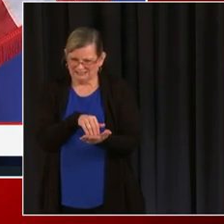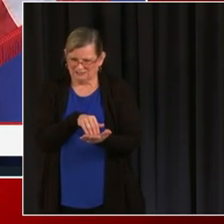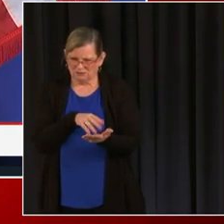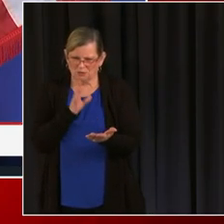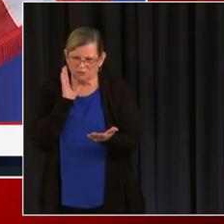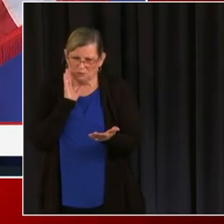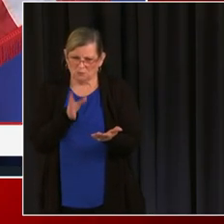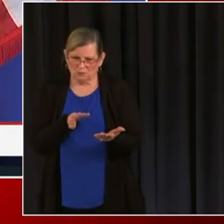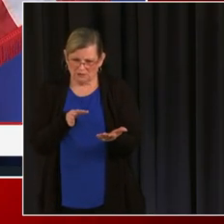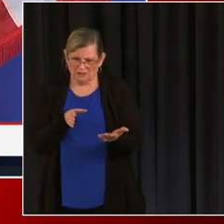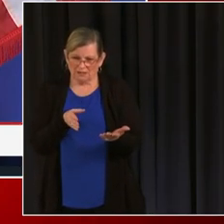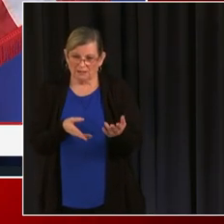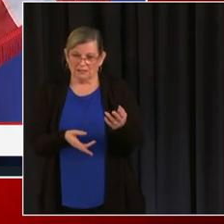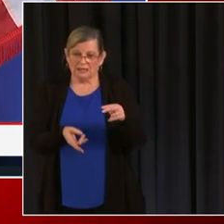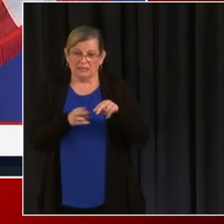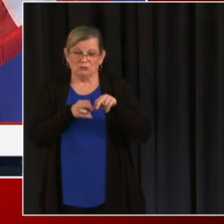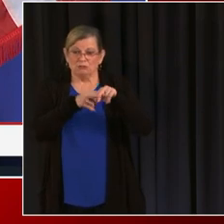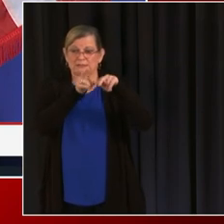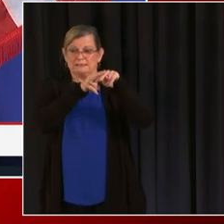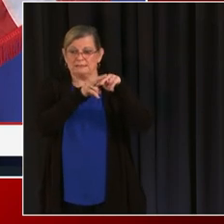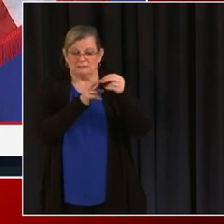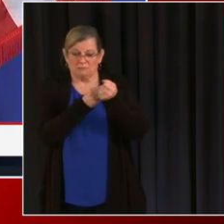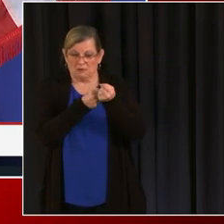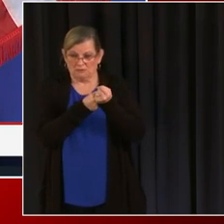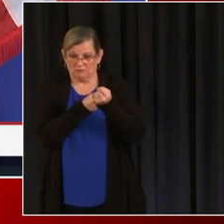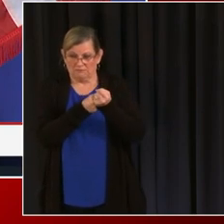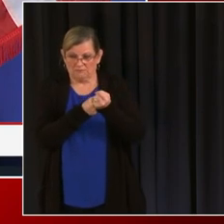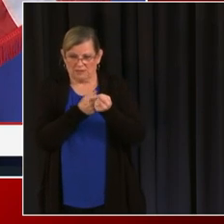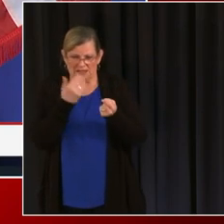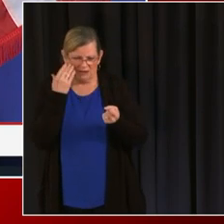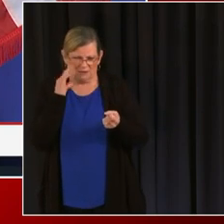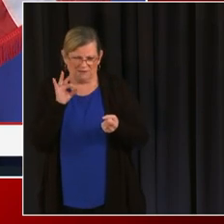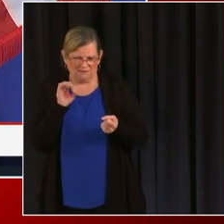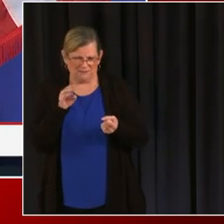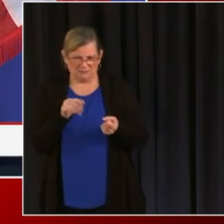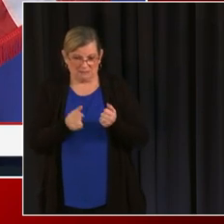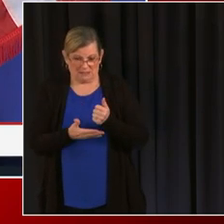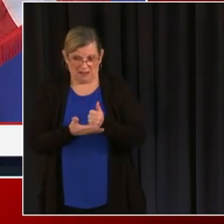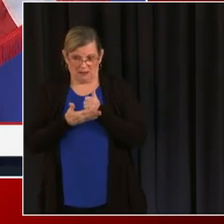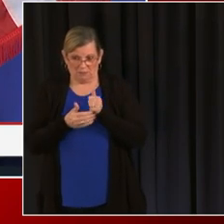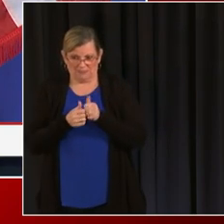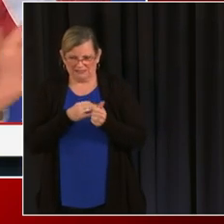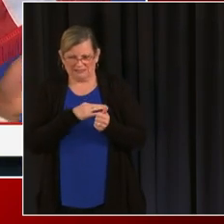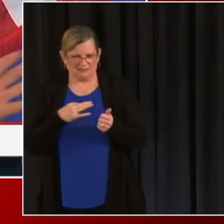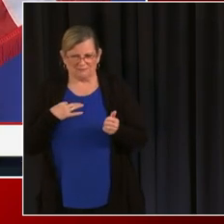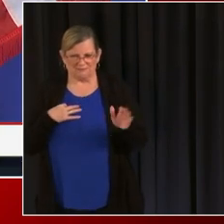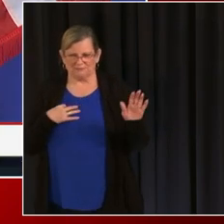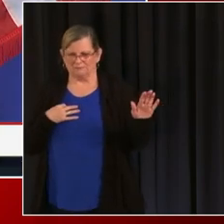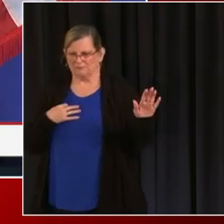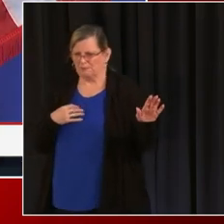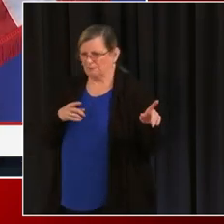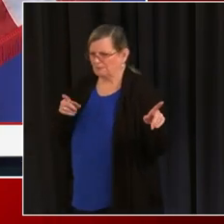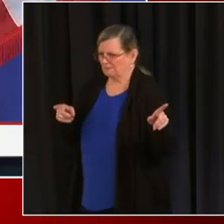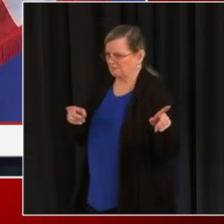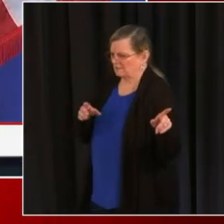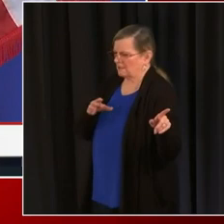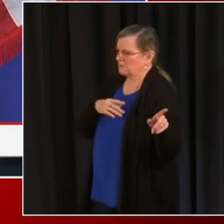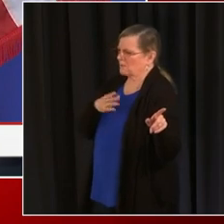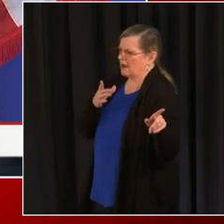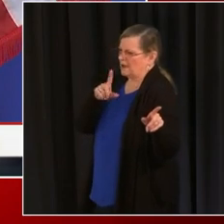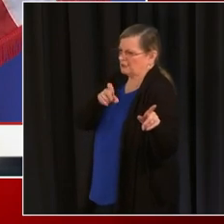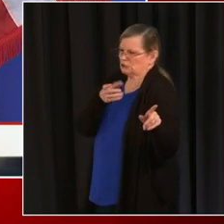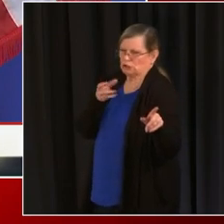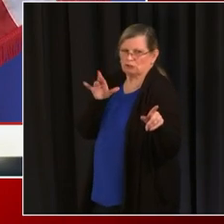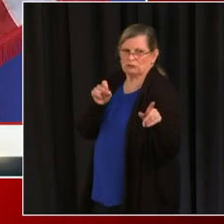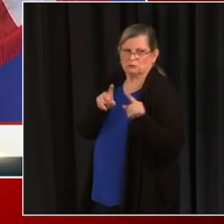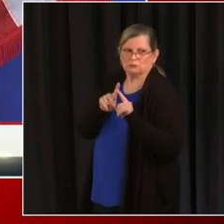That one would have gotten us increased supply. I know that FEMA also does things where they help us with personnel, Okay. et cetera. I want to ask Chris to respond.